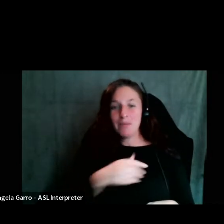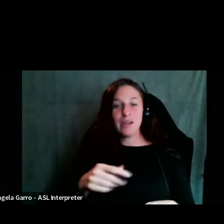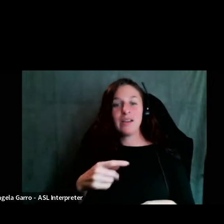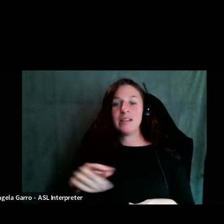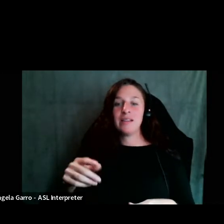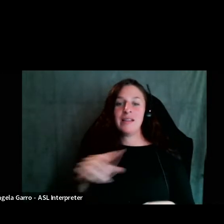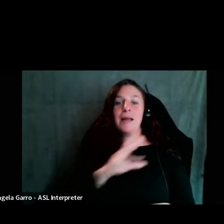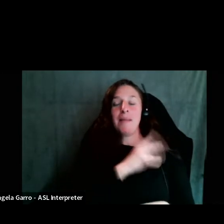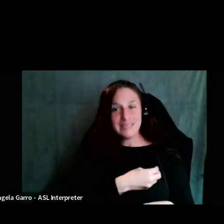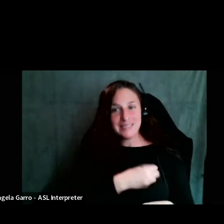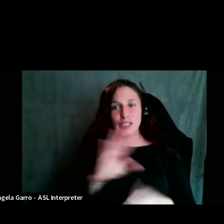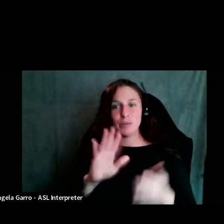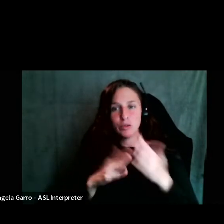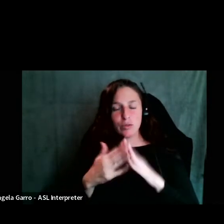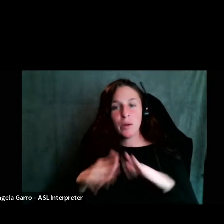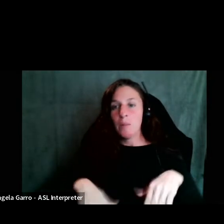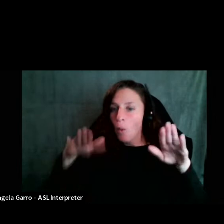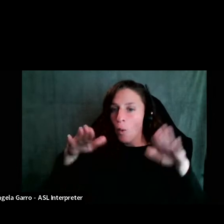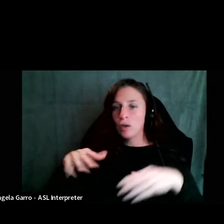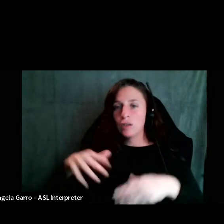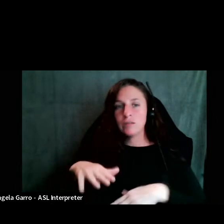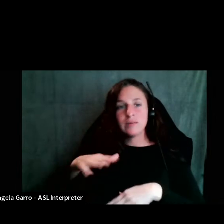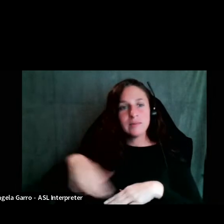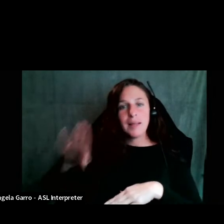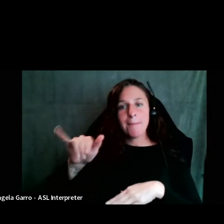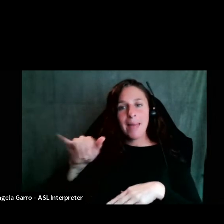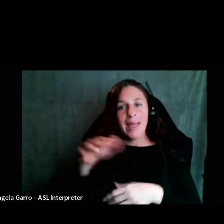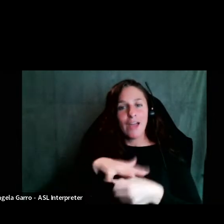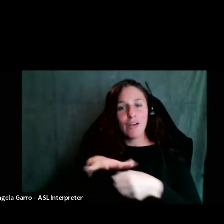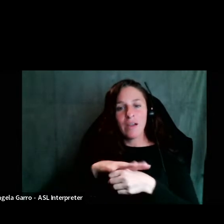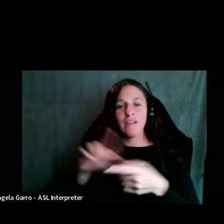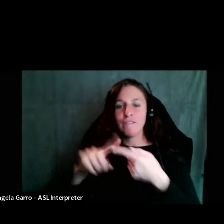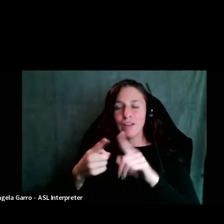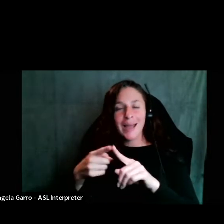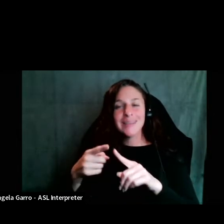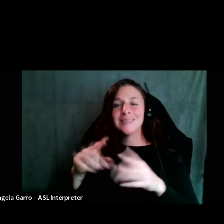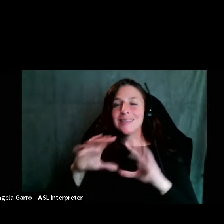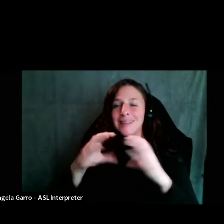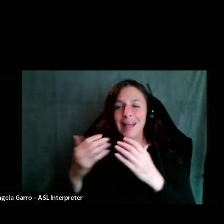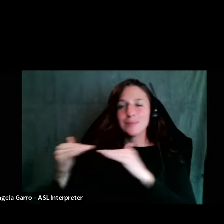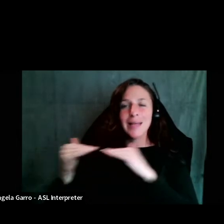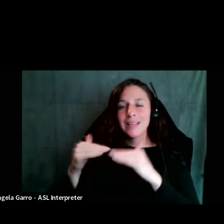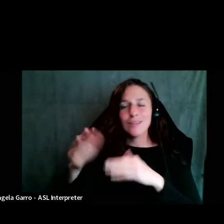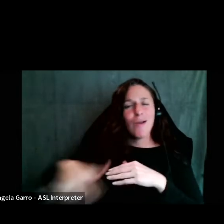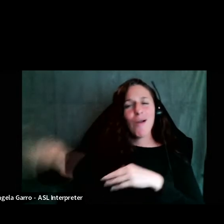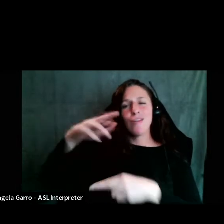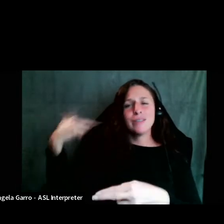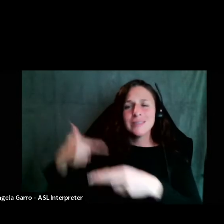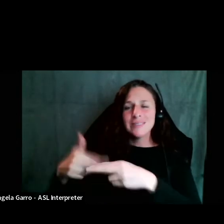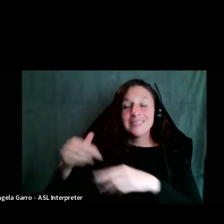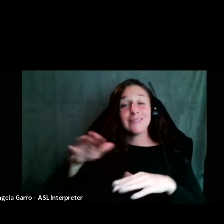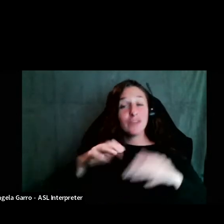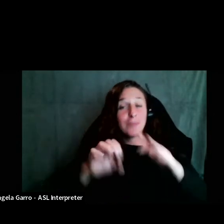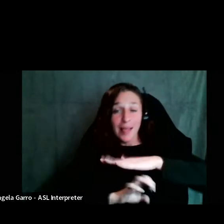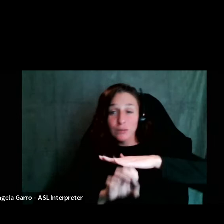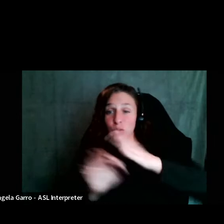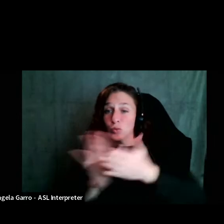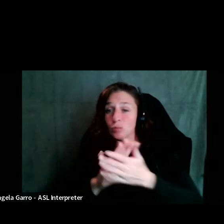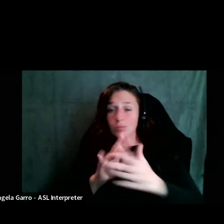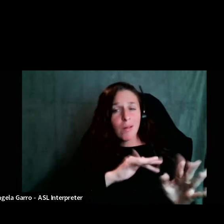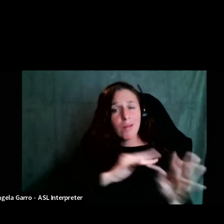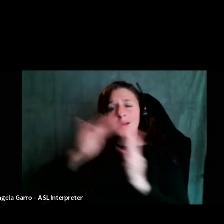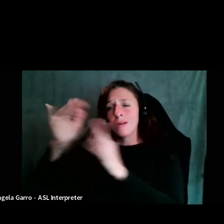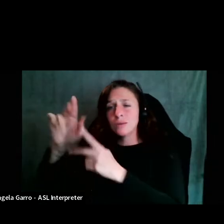American community, born and raised in the Bay Area with friends and classmates from all religions. Attended from elementary school to high